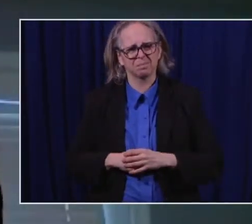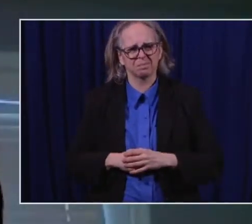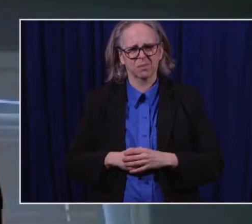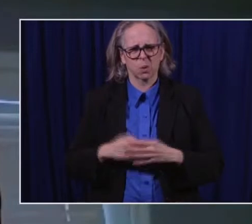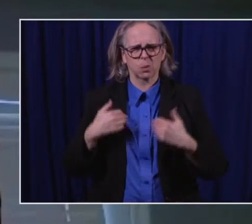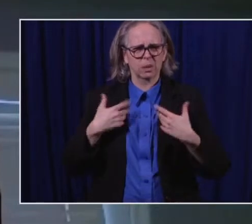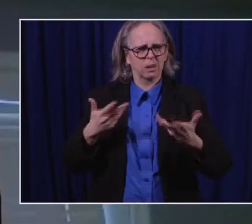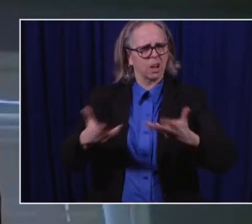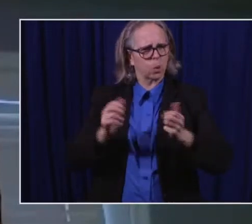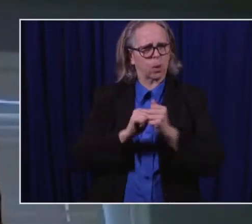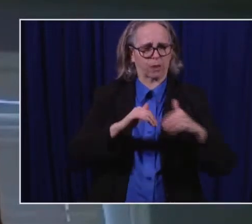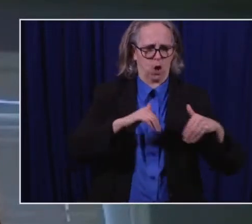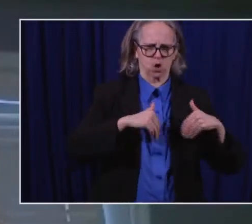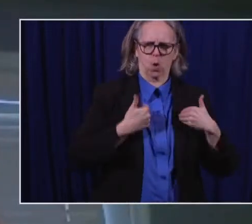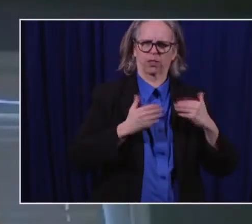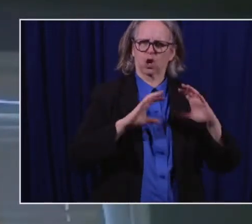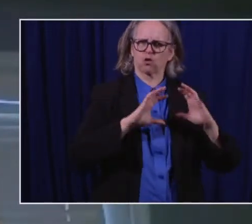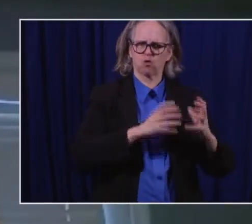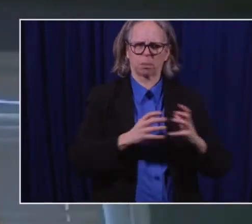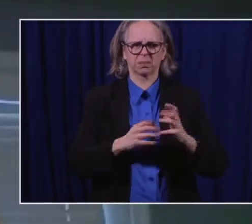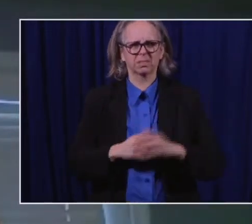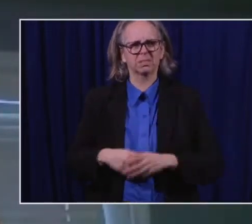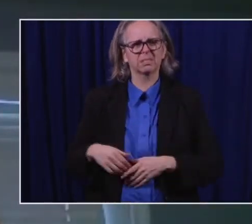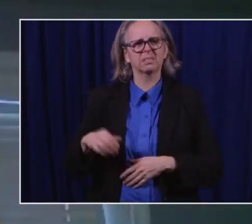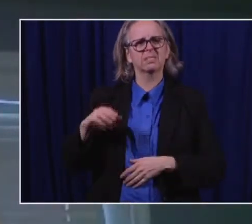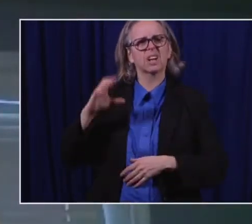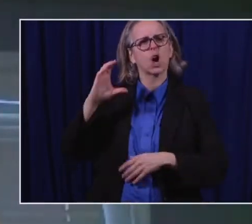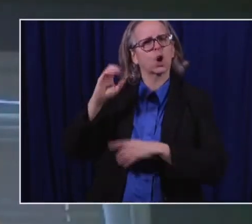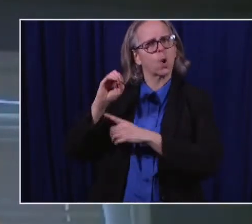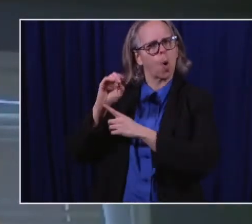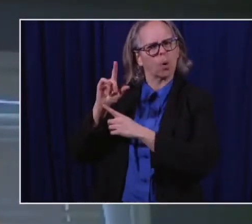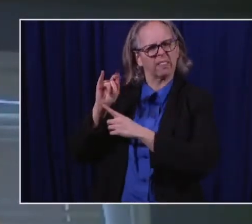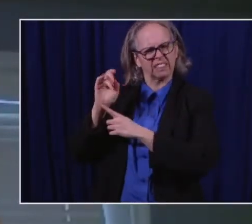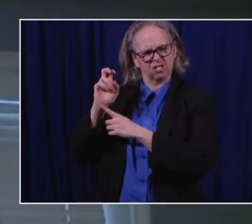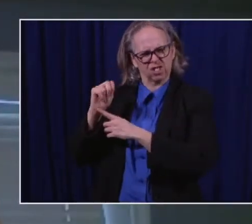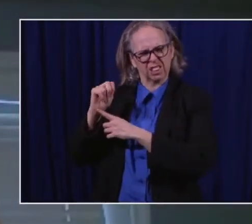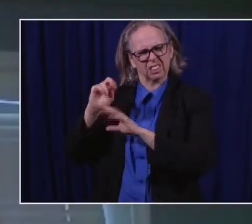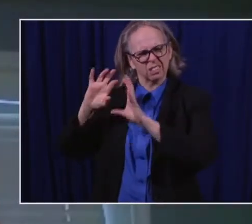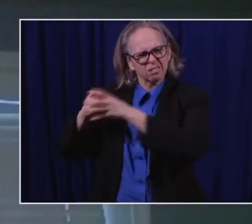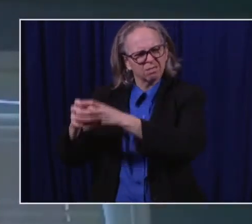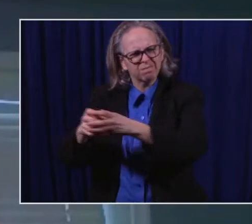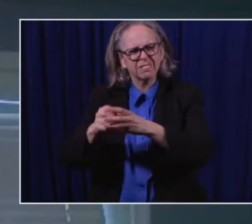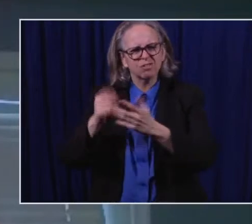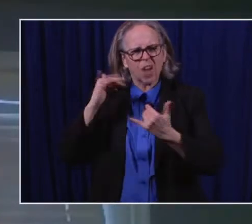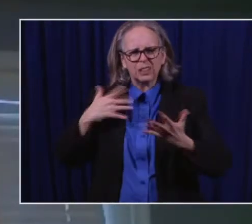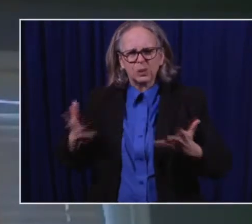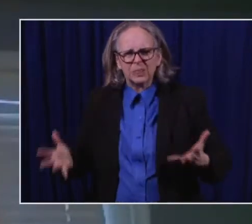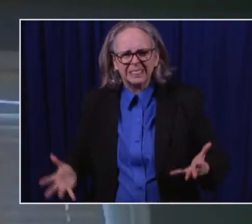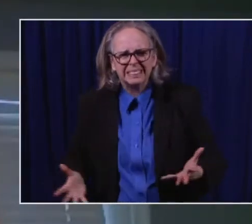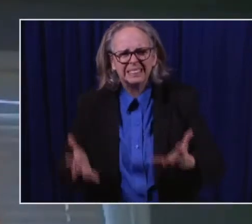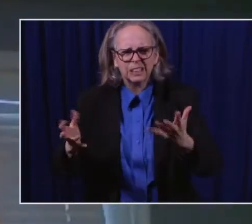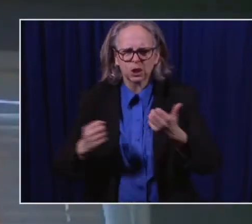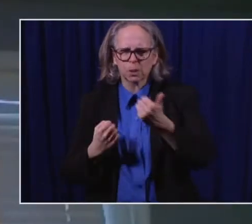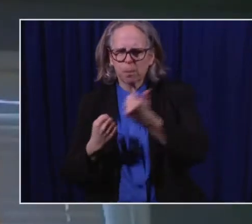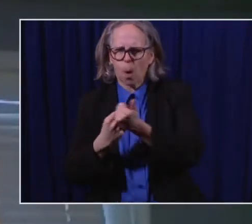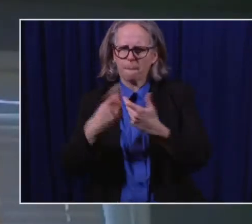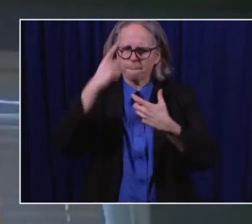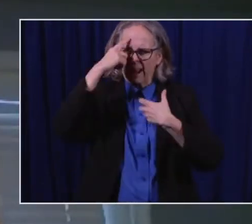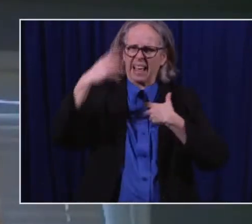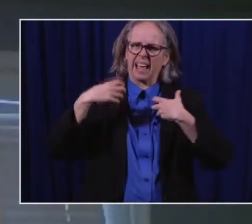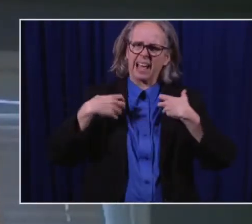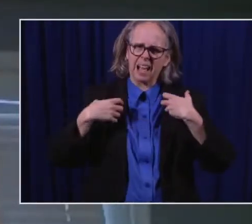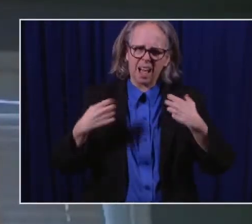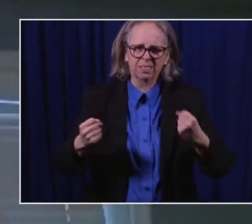and coalitions, faith congregations, schools, and providers to promote mental health, prevent substance use, prevent suicide, and